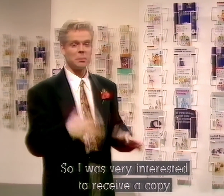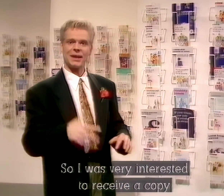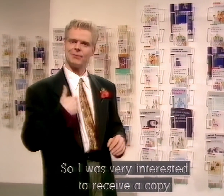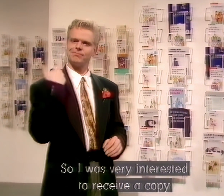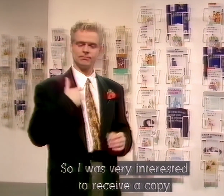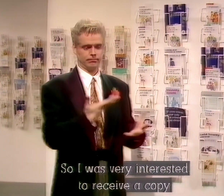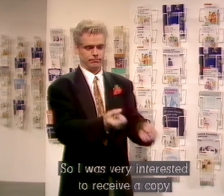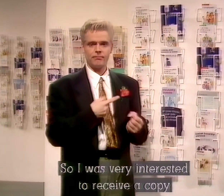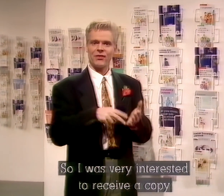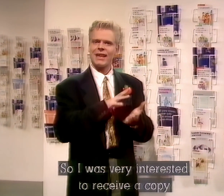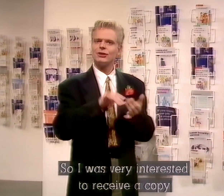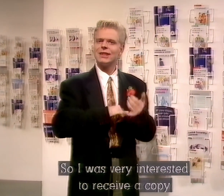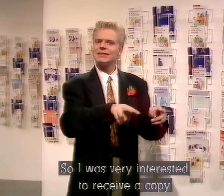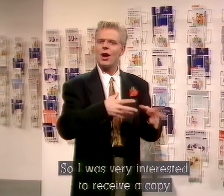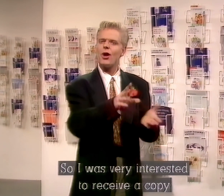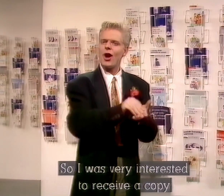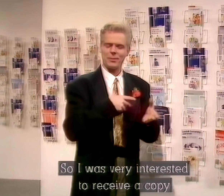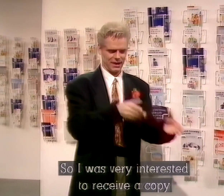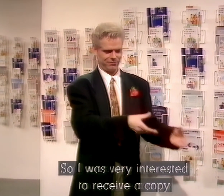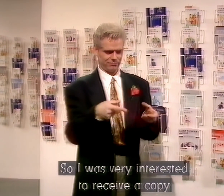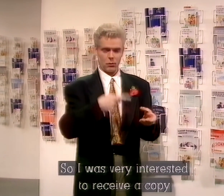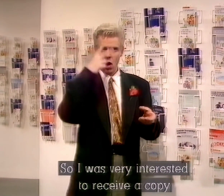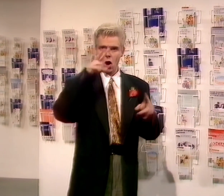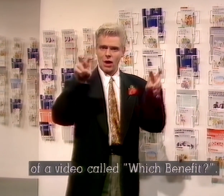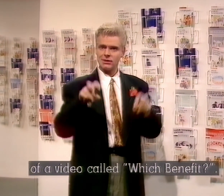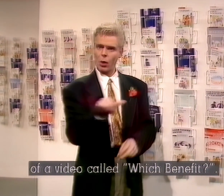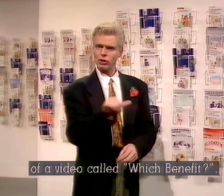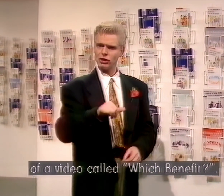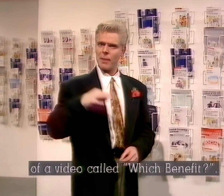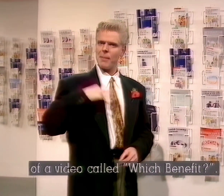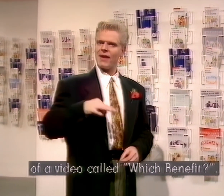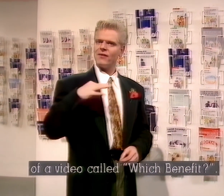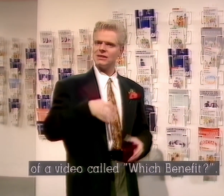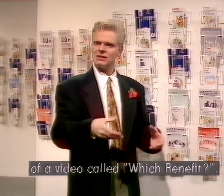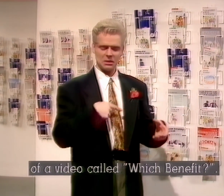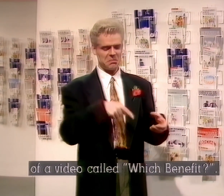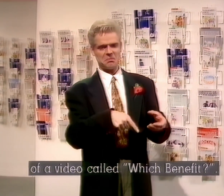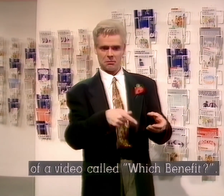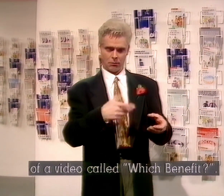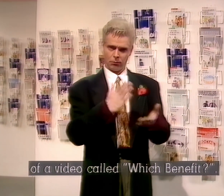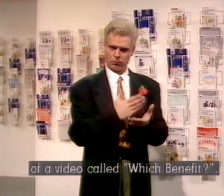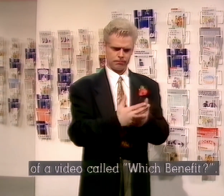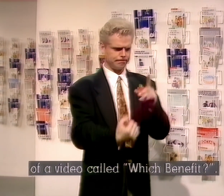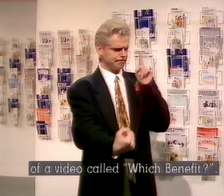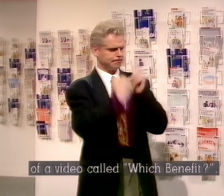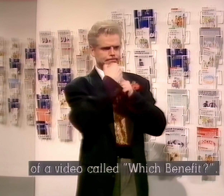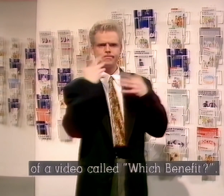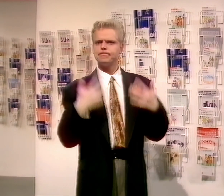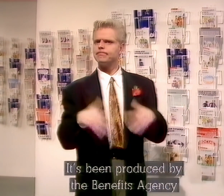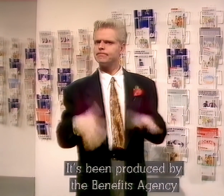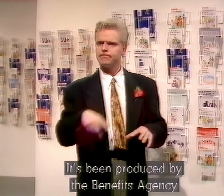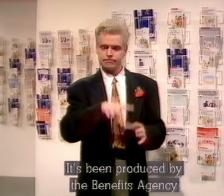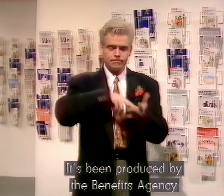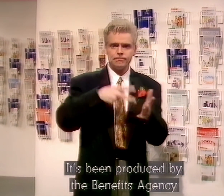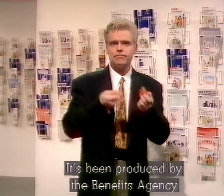So I was very interested to receive a copy of a video called Which Benefits? It's been produced by the